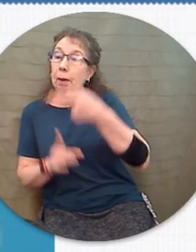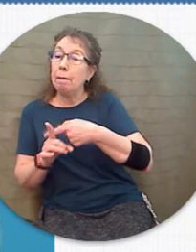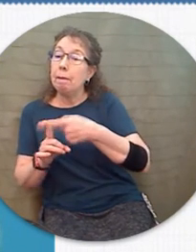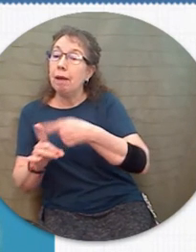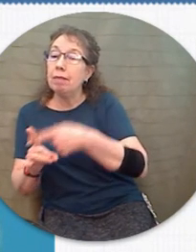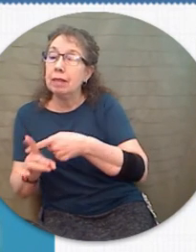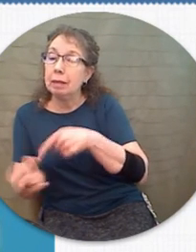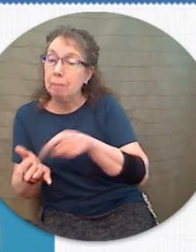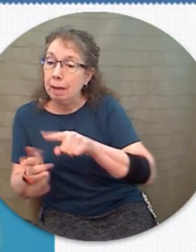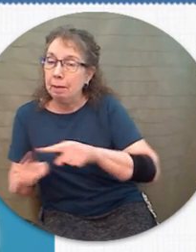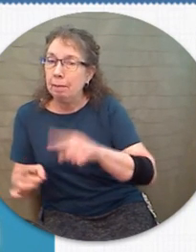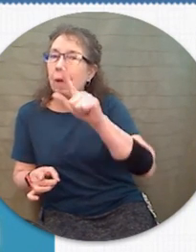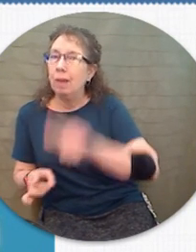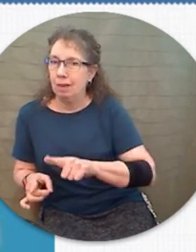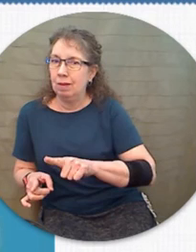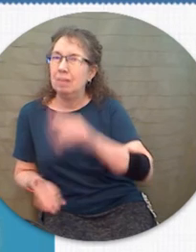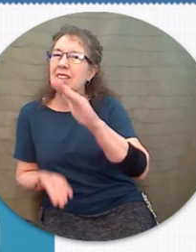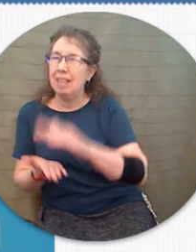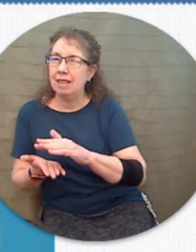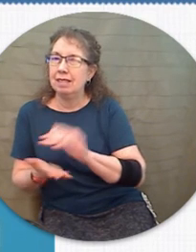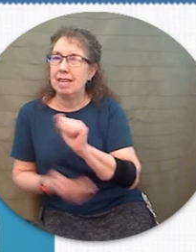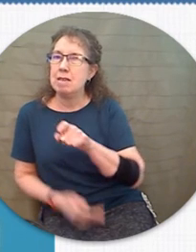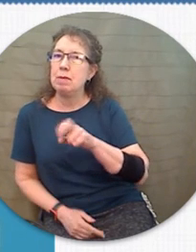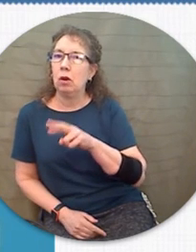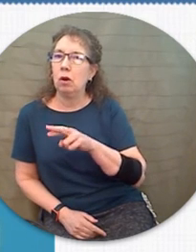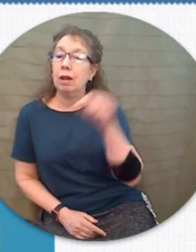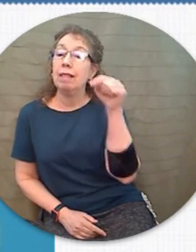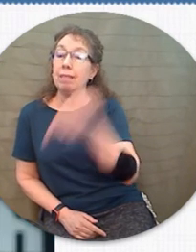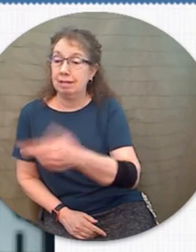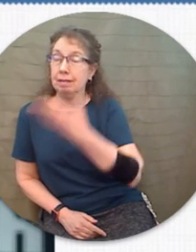APR. This is the better deal.